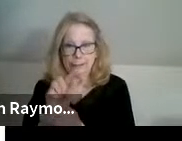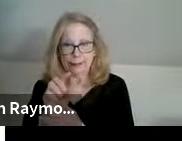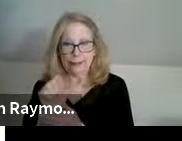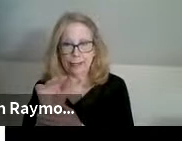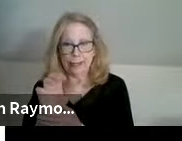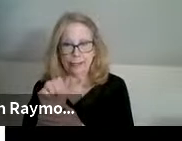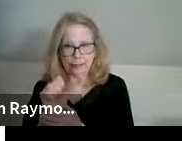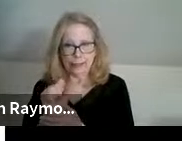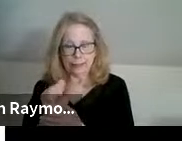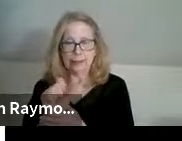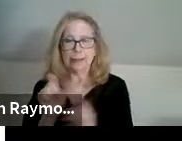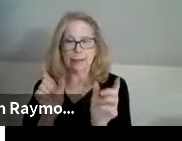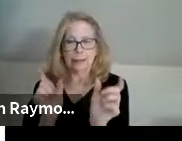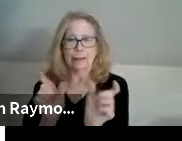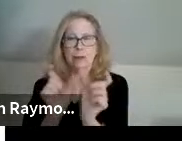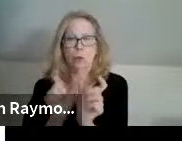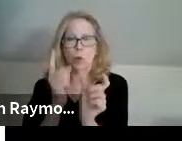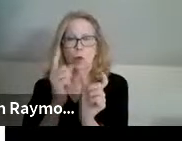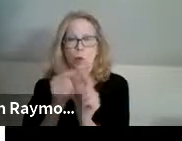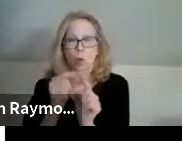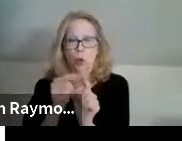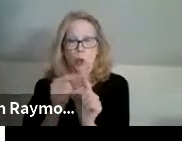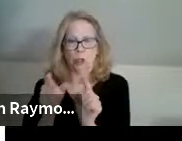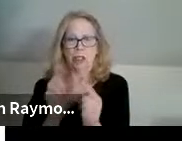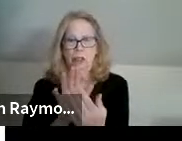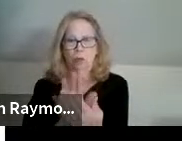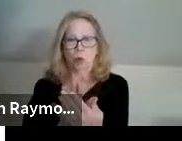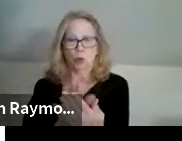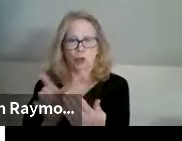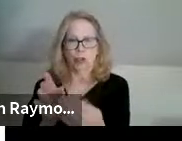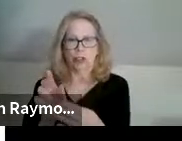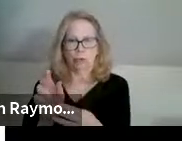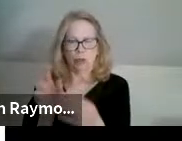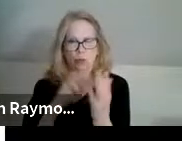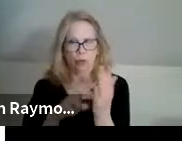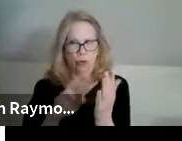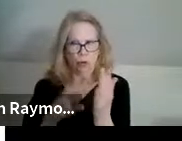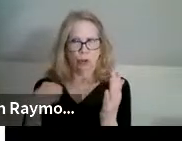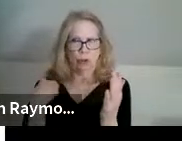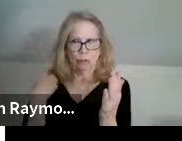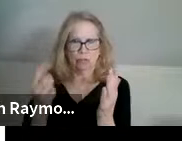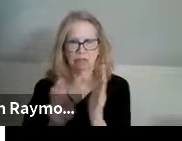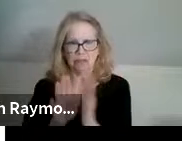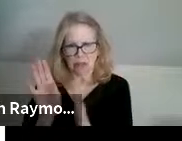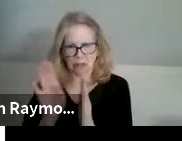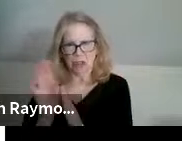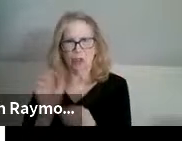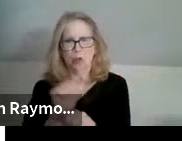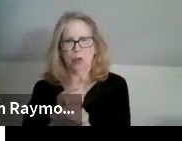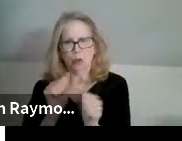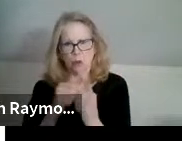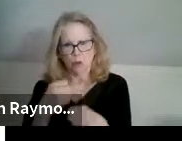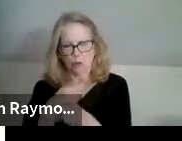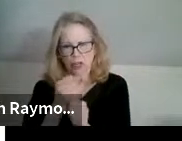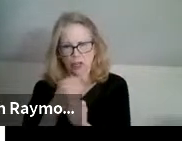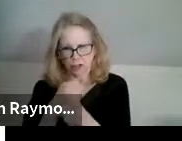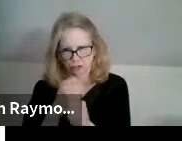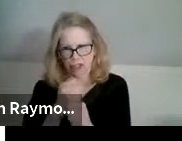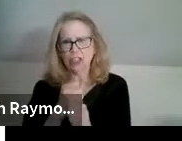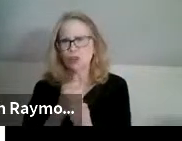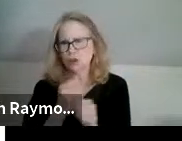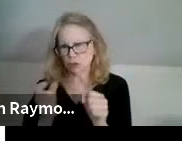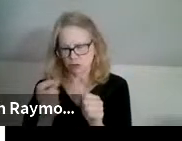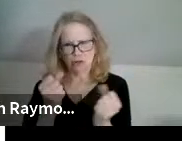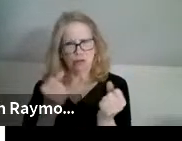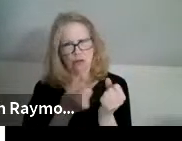easy access. That's the approach that they've been researching, developing, working with manufacturers on for a number of